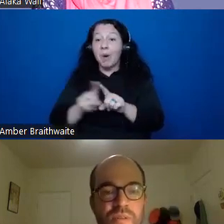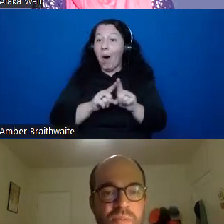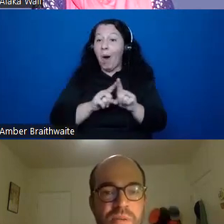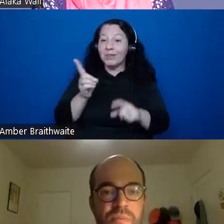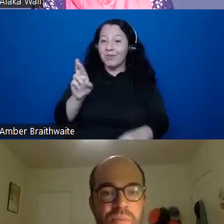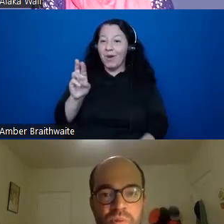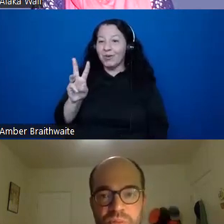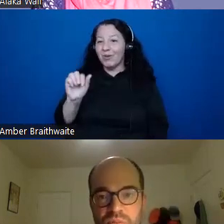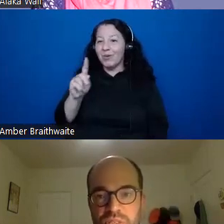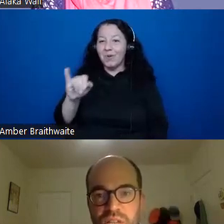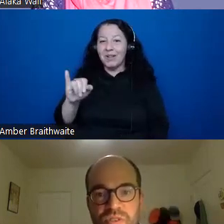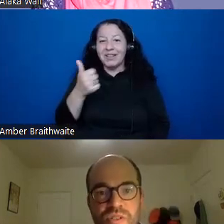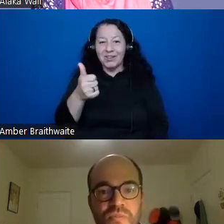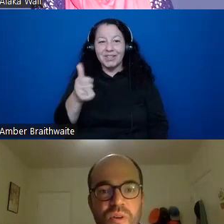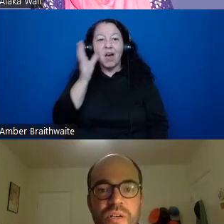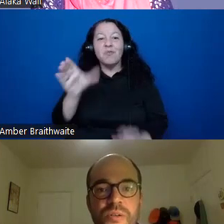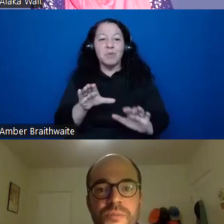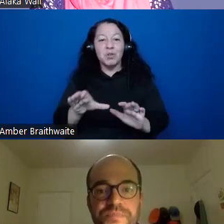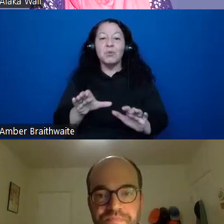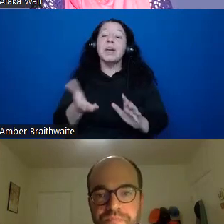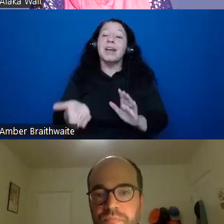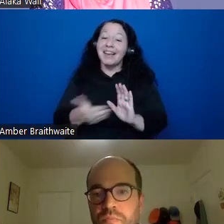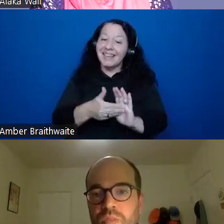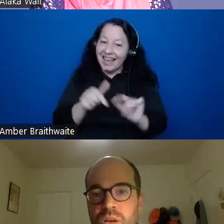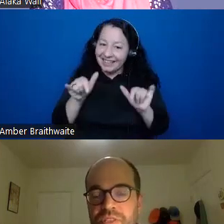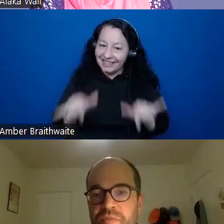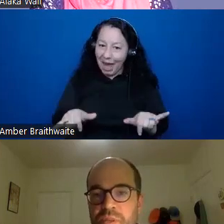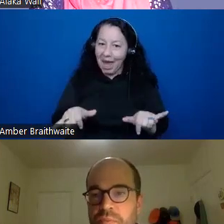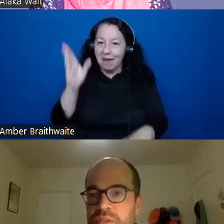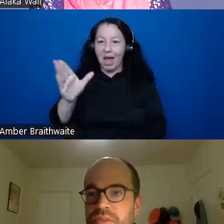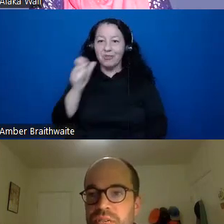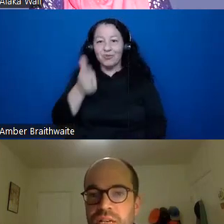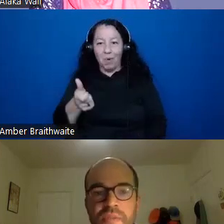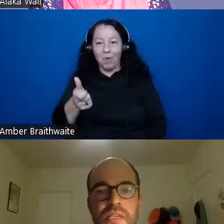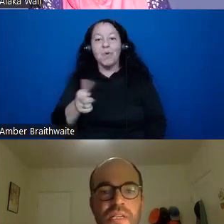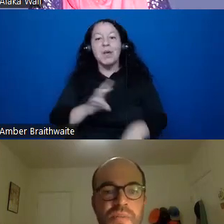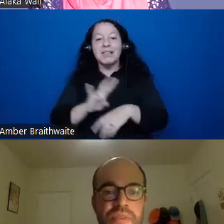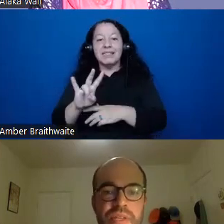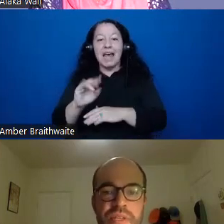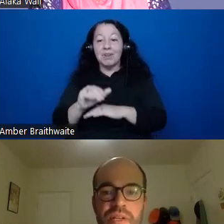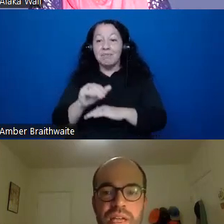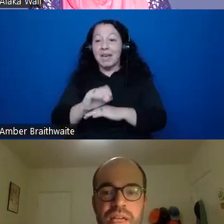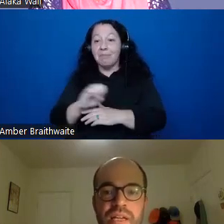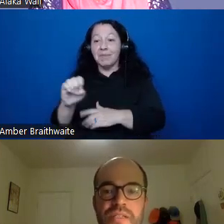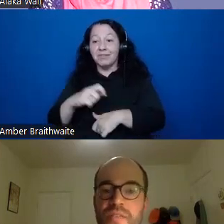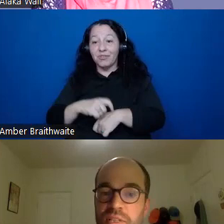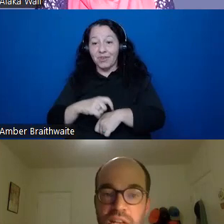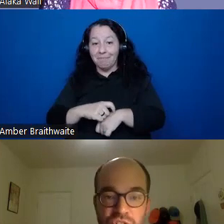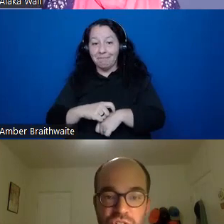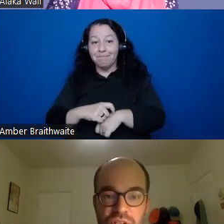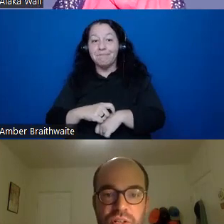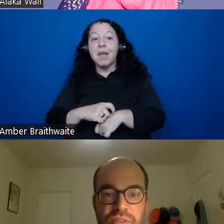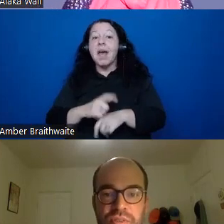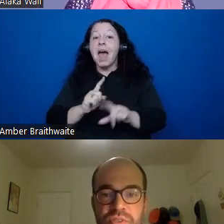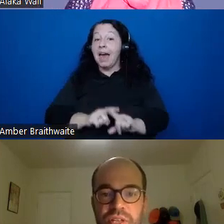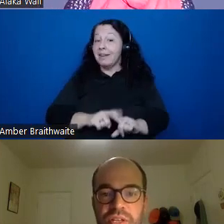giving a repeat performance of this lecture tomorrow at 7 p.m. Eastern time, but then a different